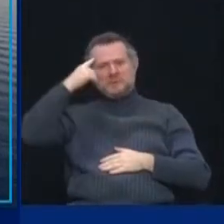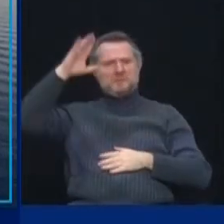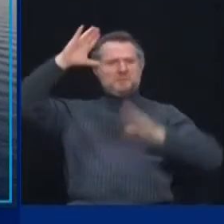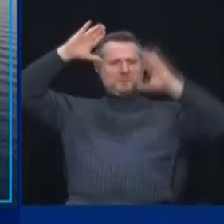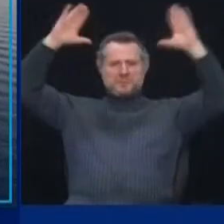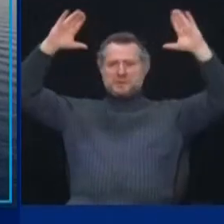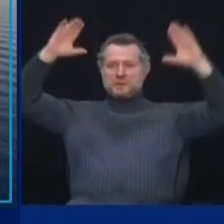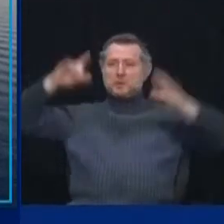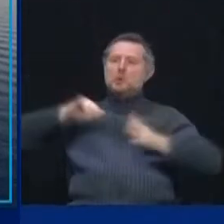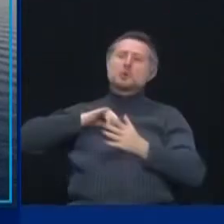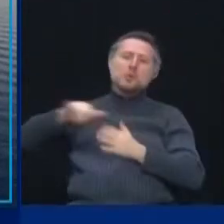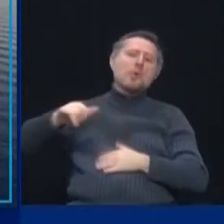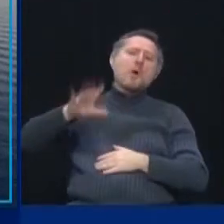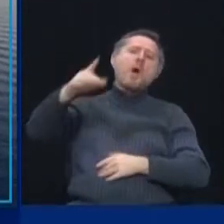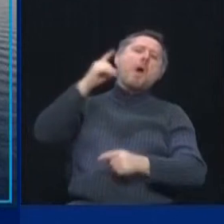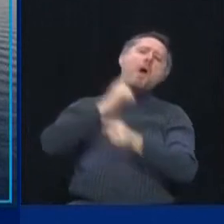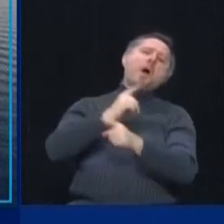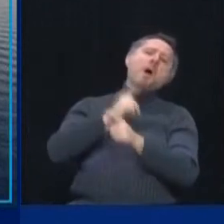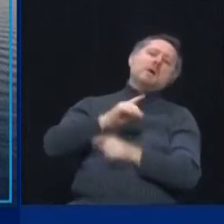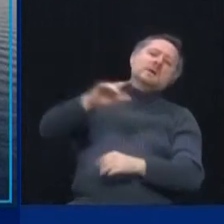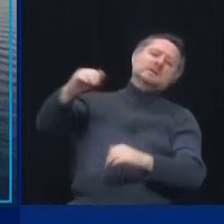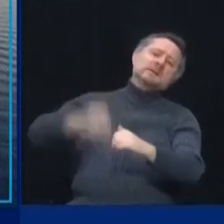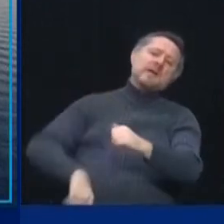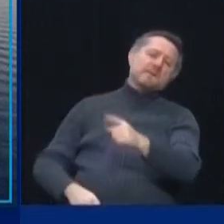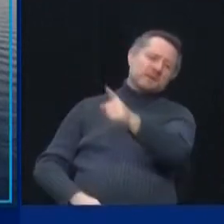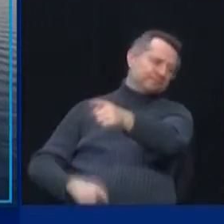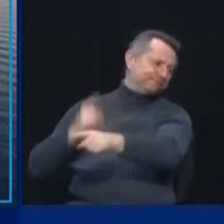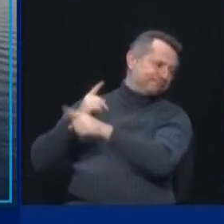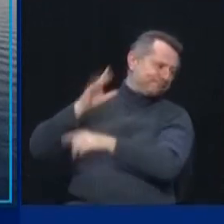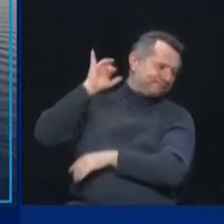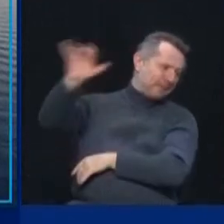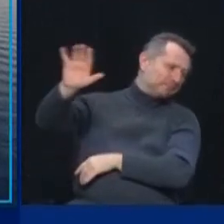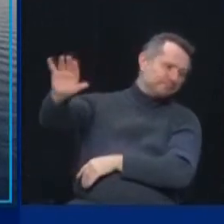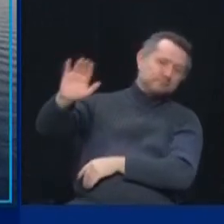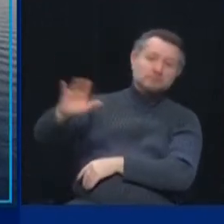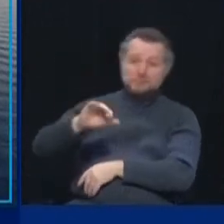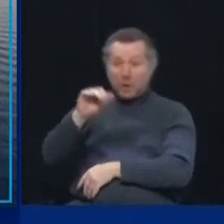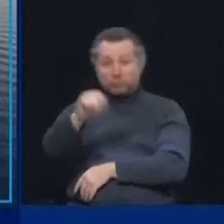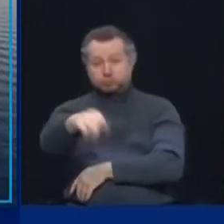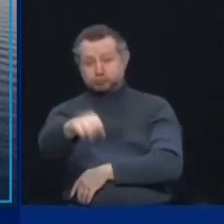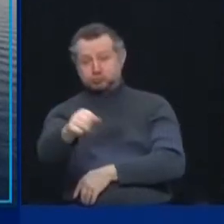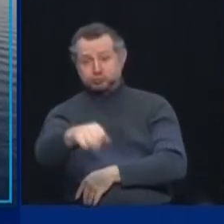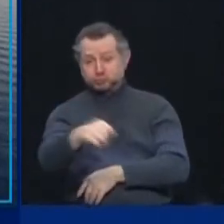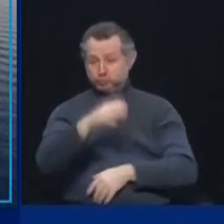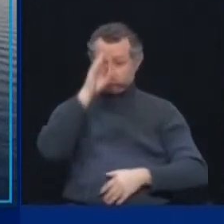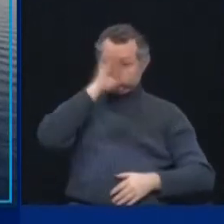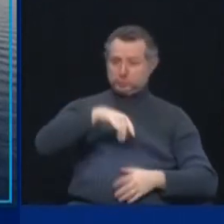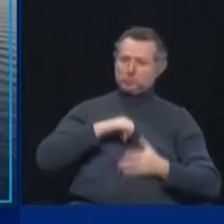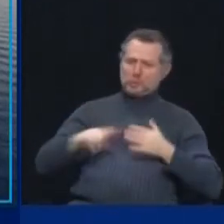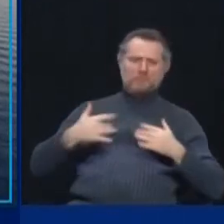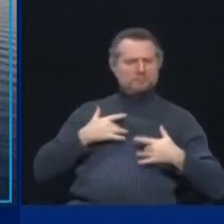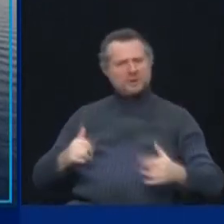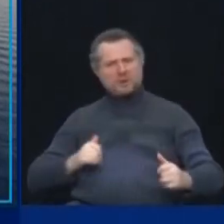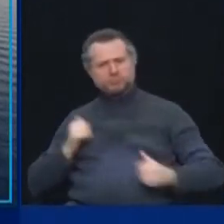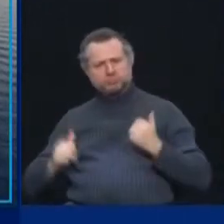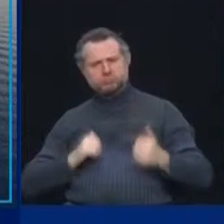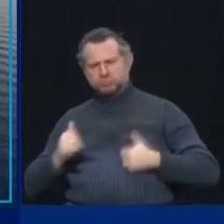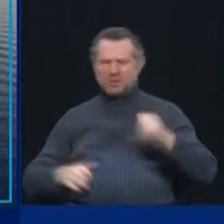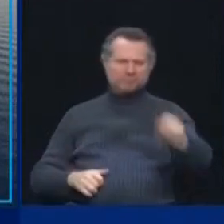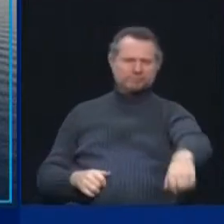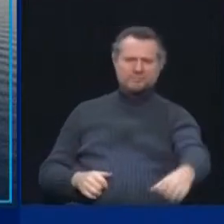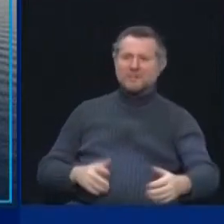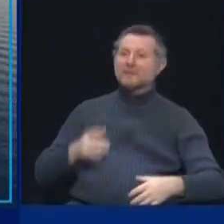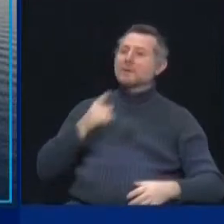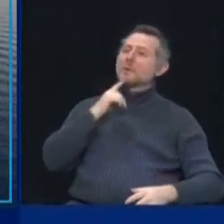you're tough people. Yes. You're ambitious people. Yes. You're daring people. Yes.